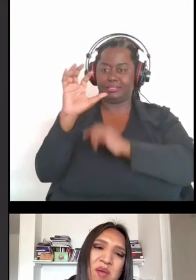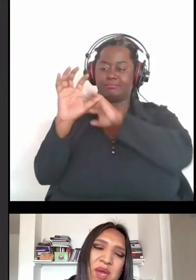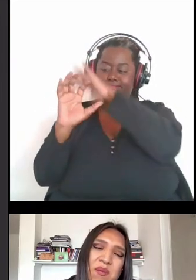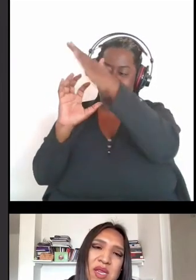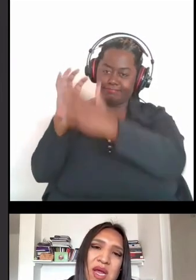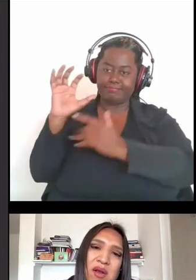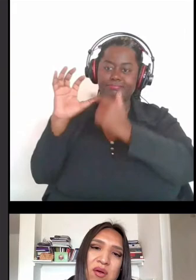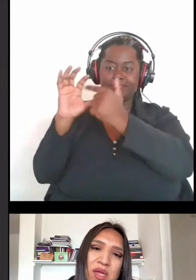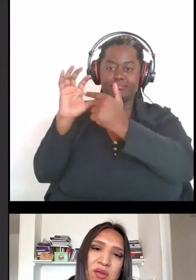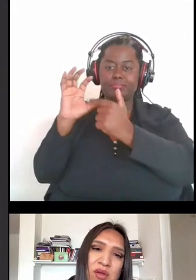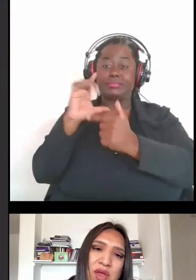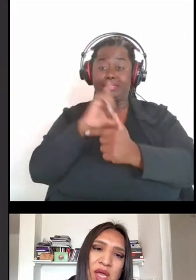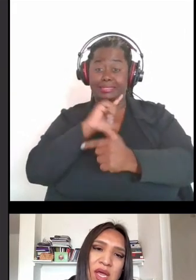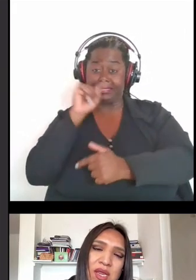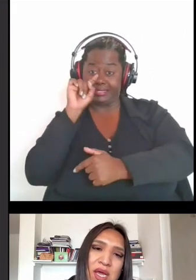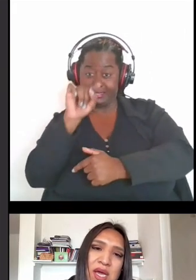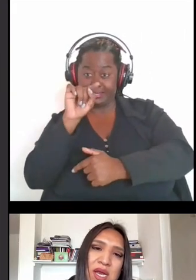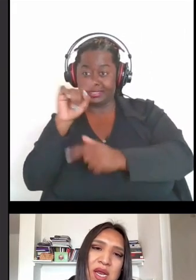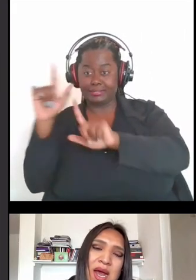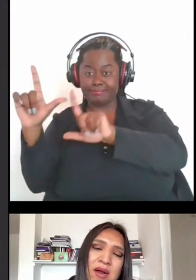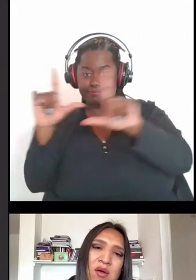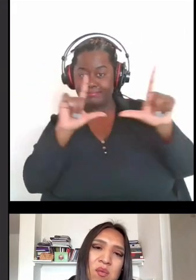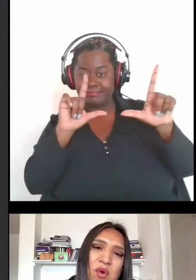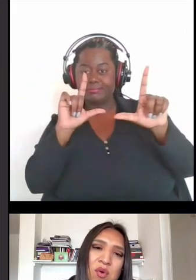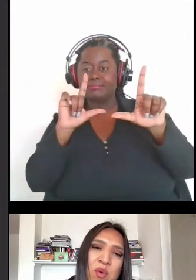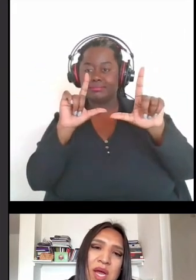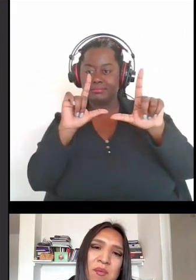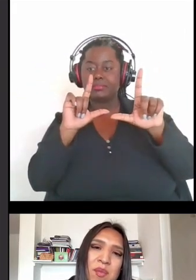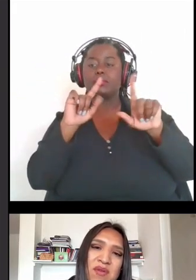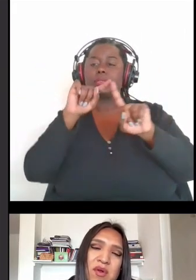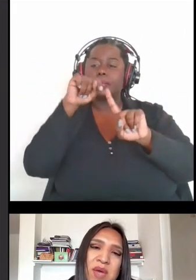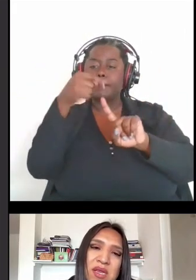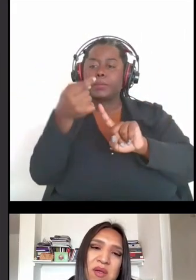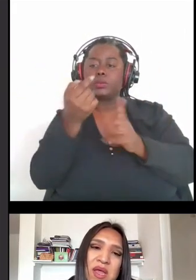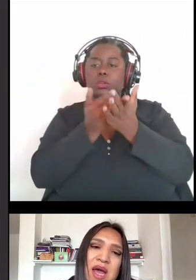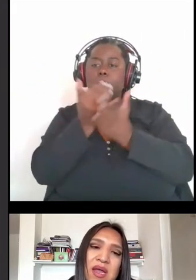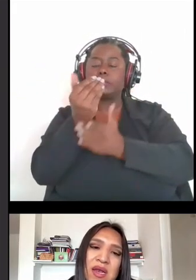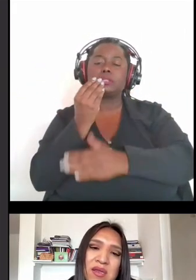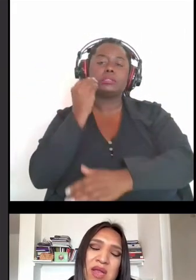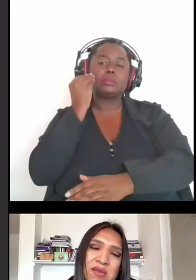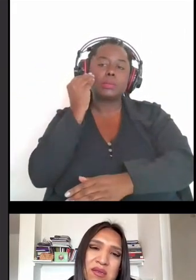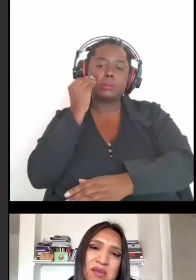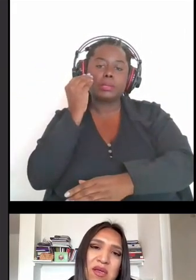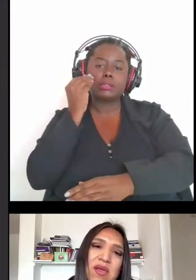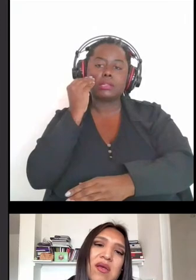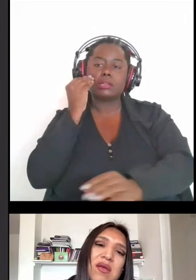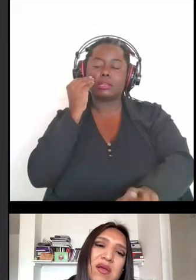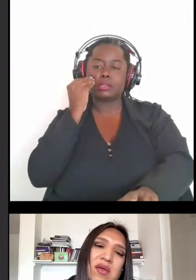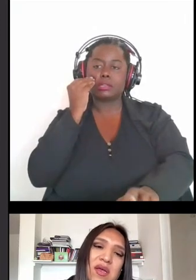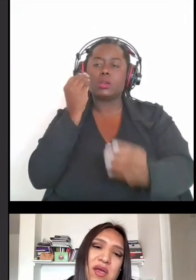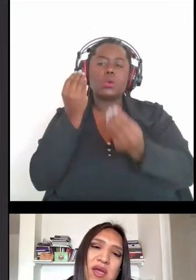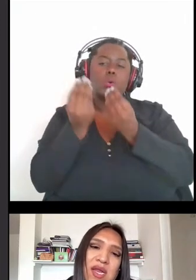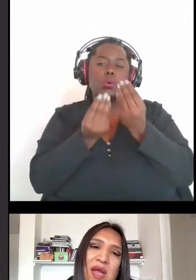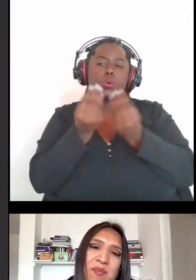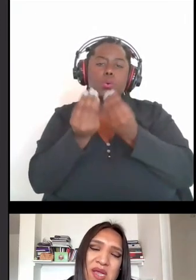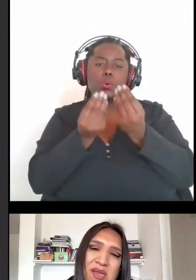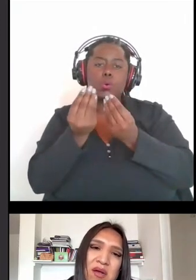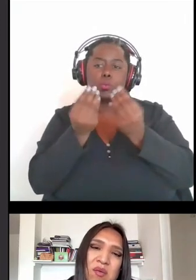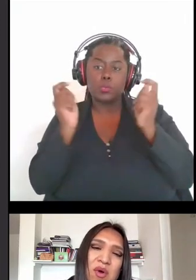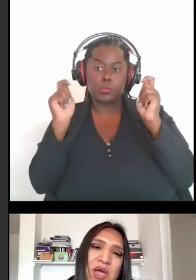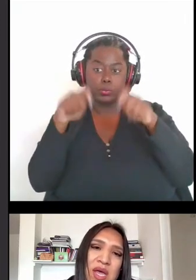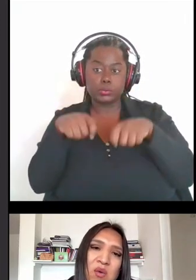here you can see the masks on these images and later I started to